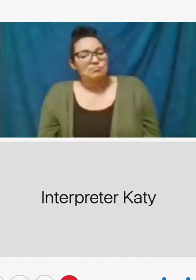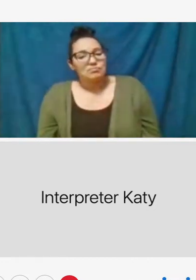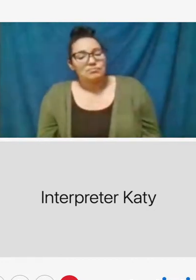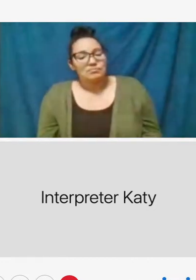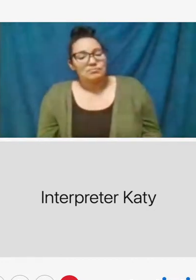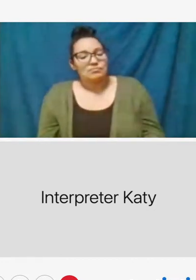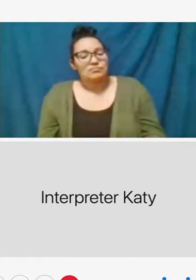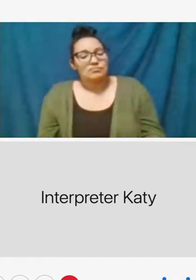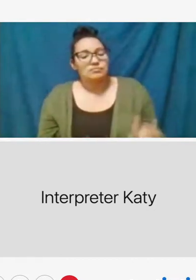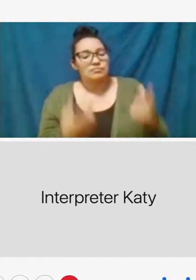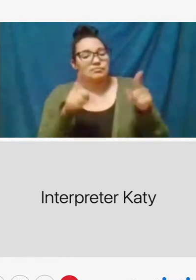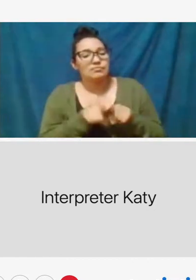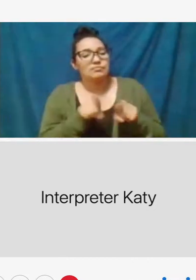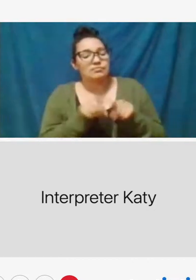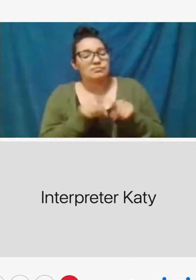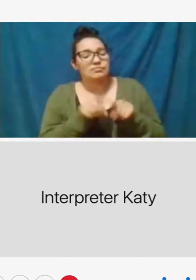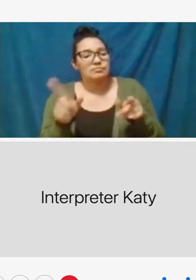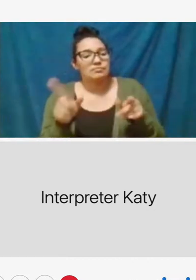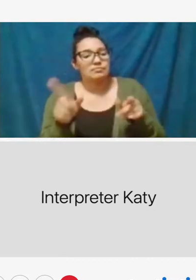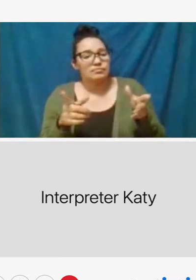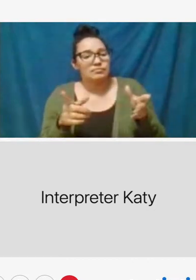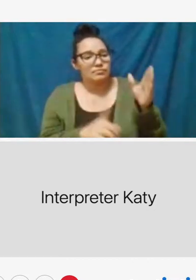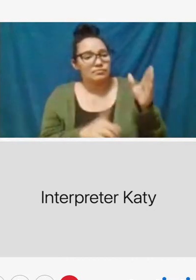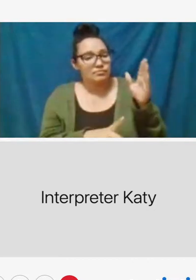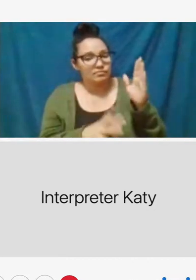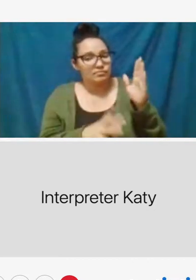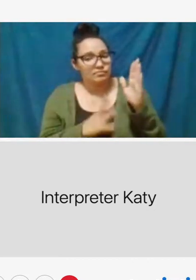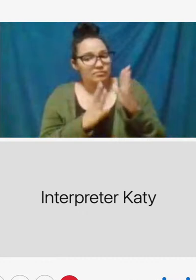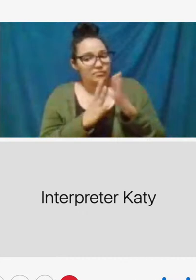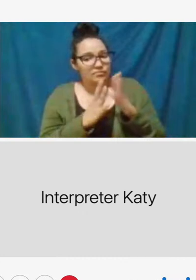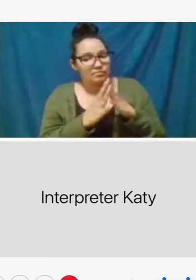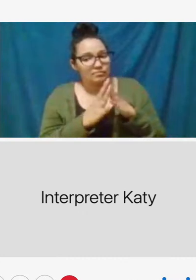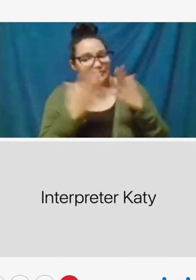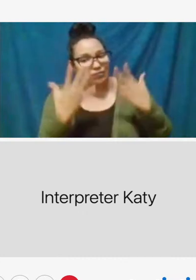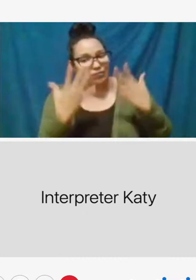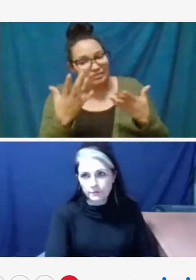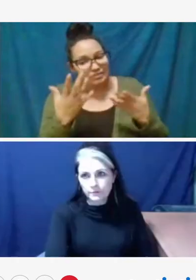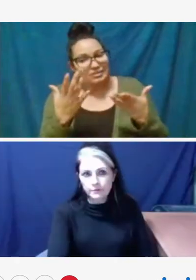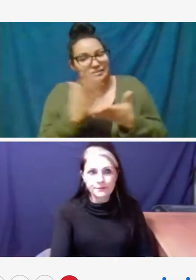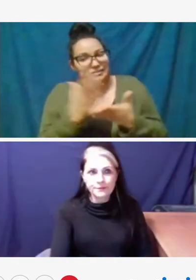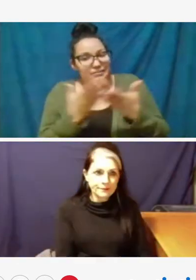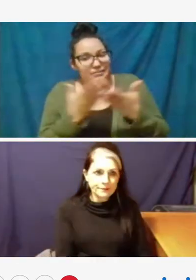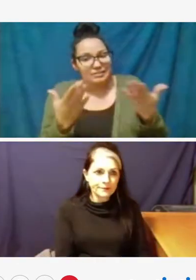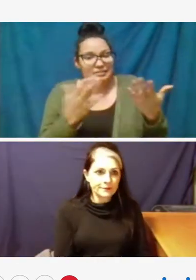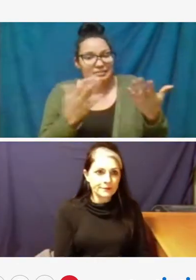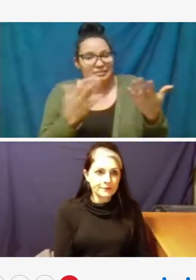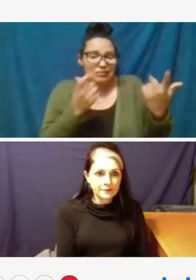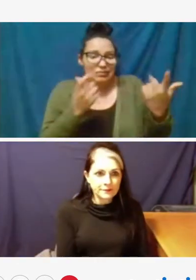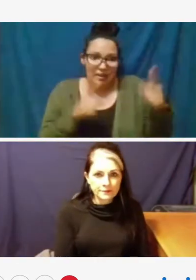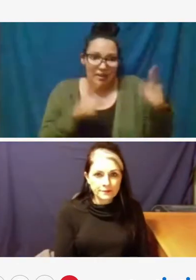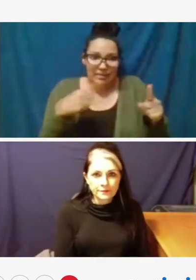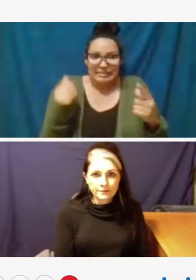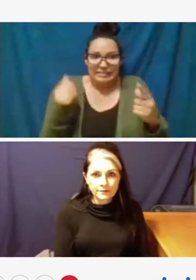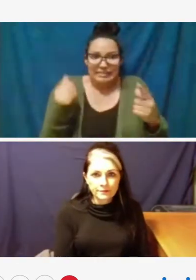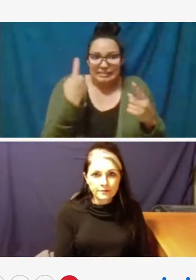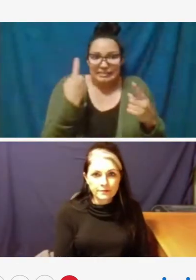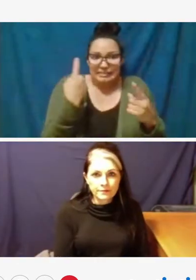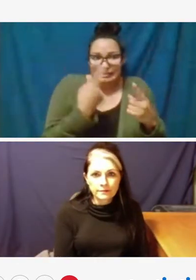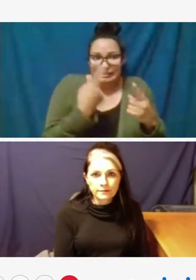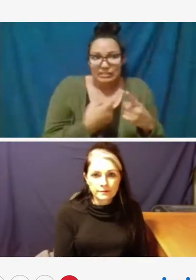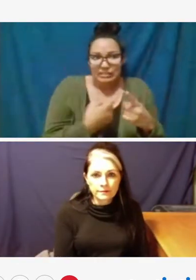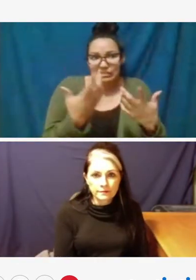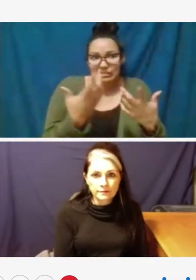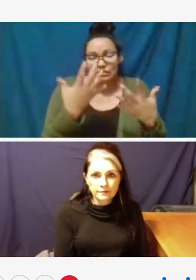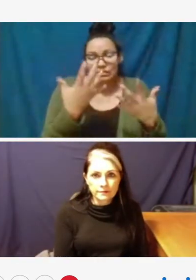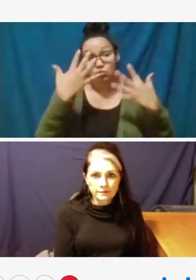know unfortunately sometimes things don't happen until some a tragedy happens or or